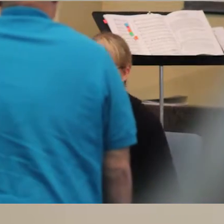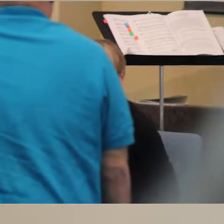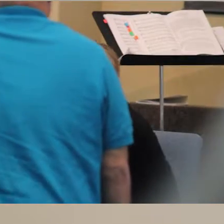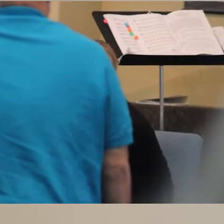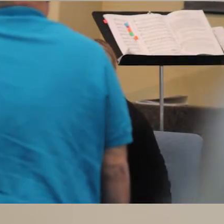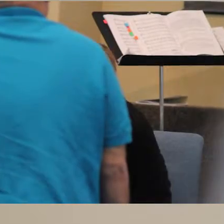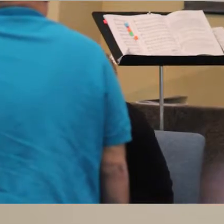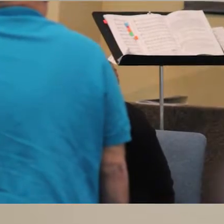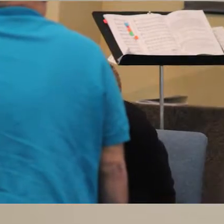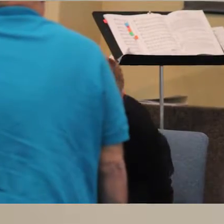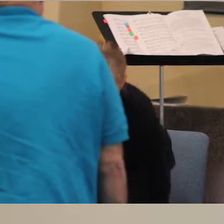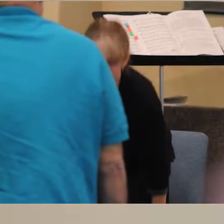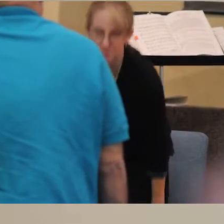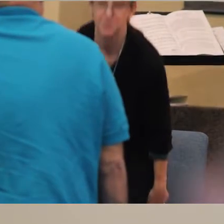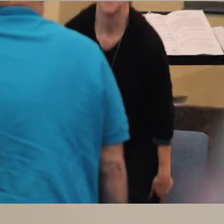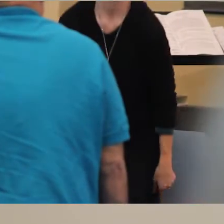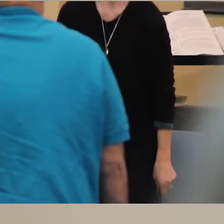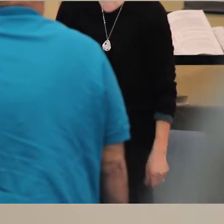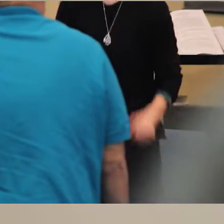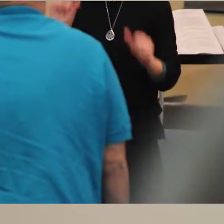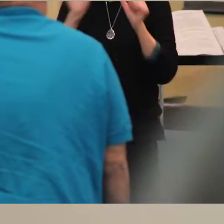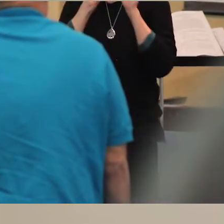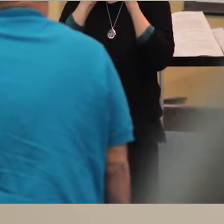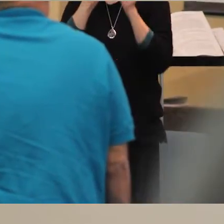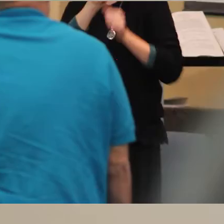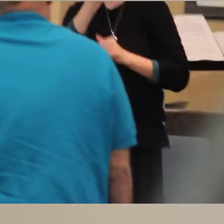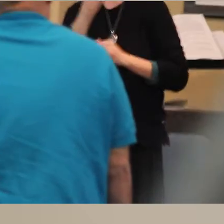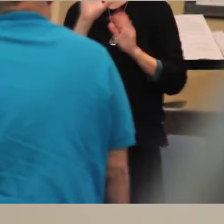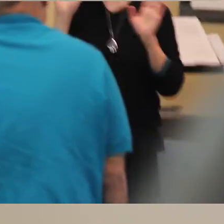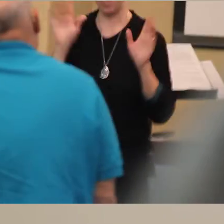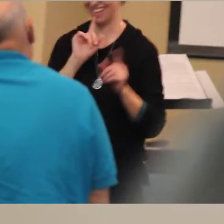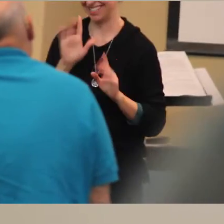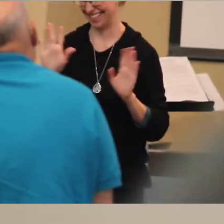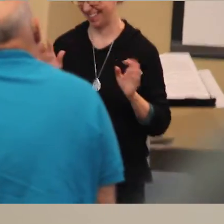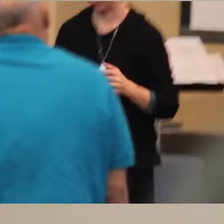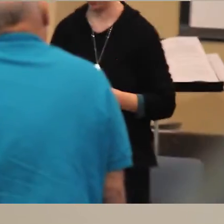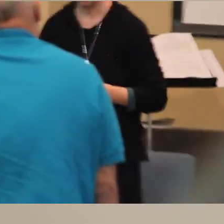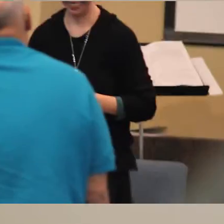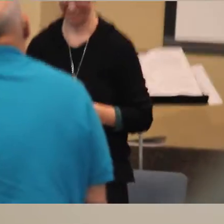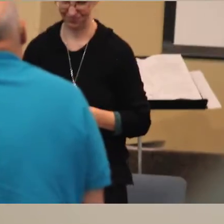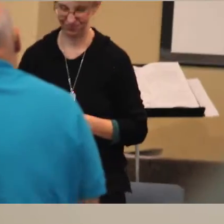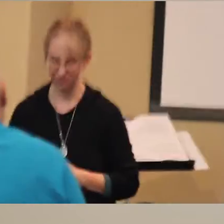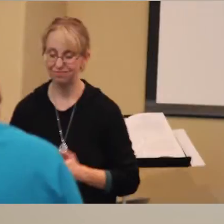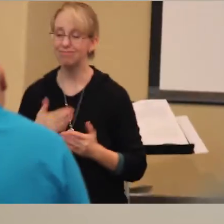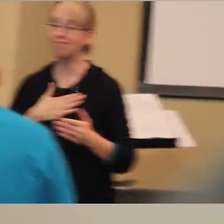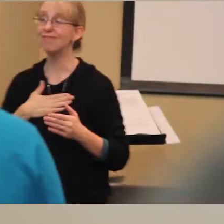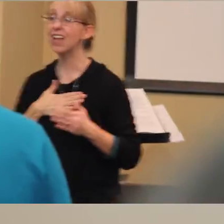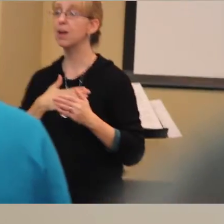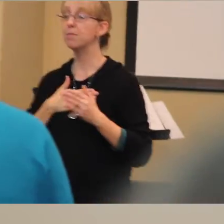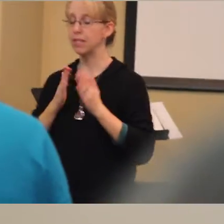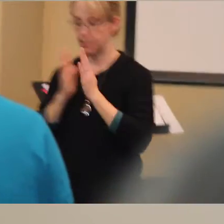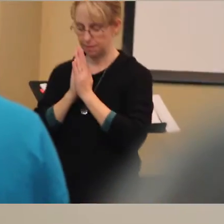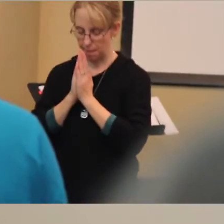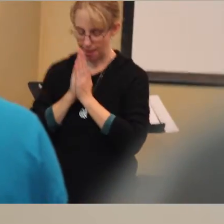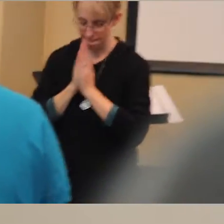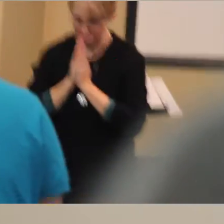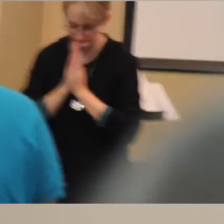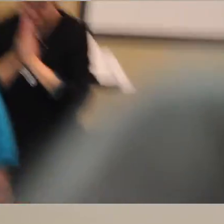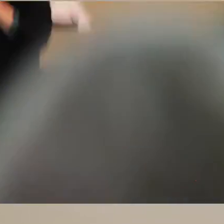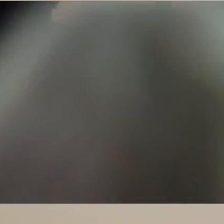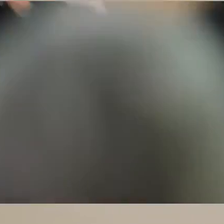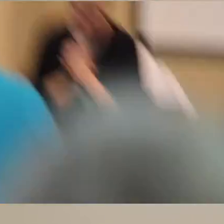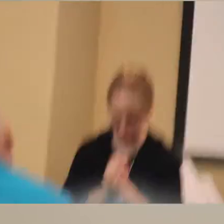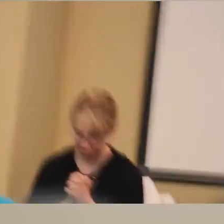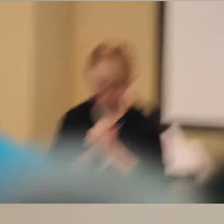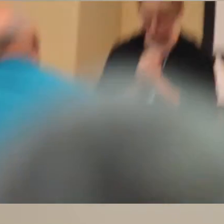It could have been 40. Actually, go ahead. No. I want you to bow your heads or quiet your heart. You don't have to